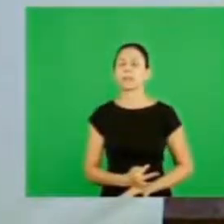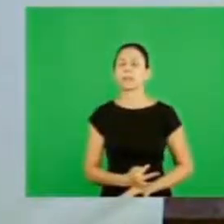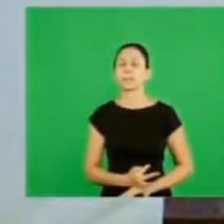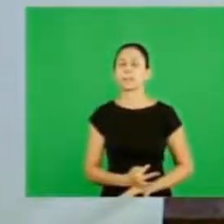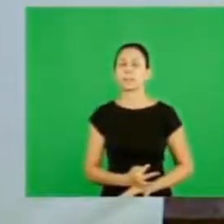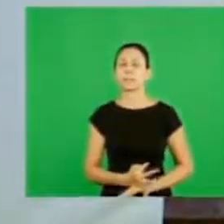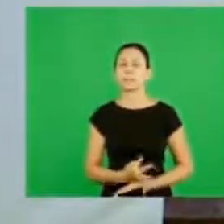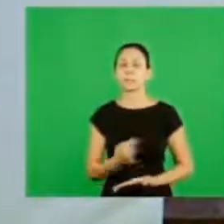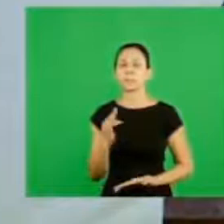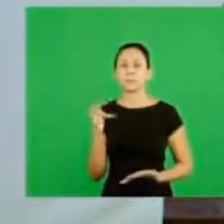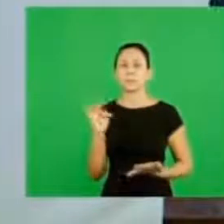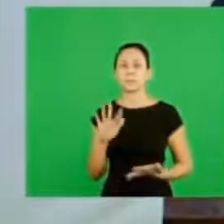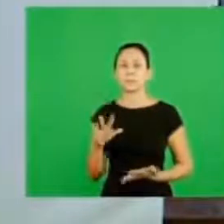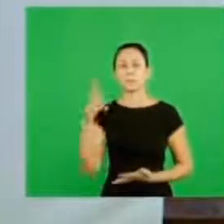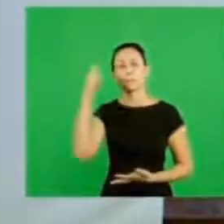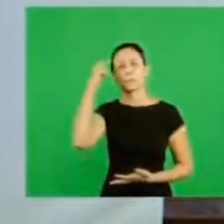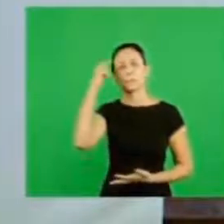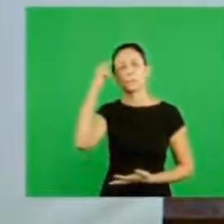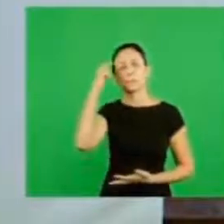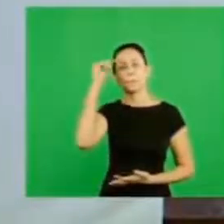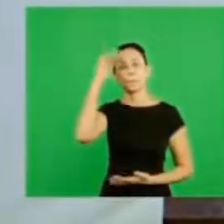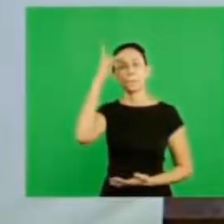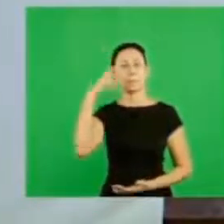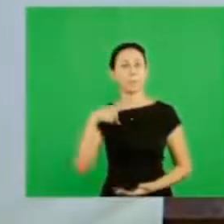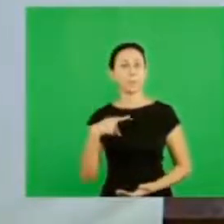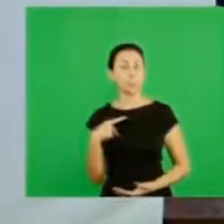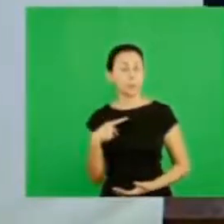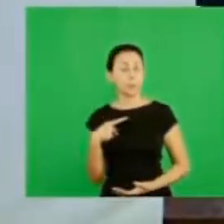it wasn't faith.